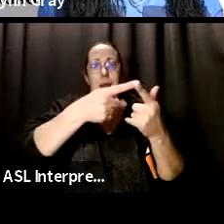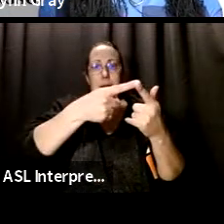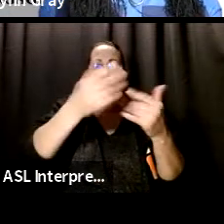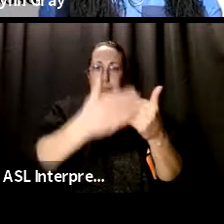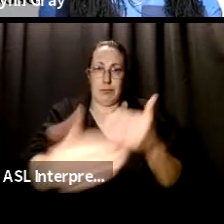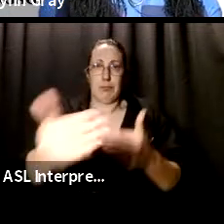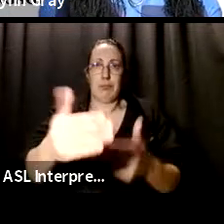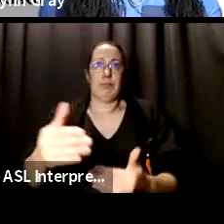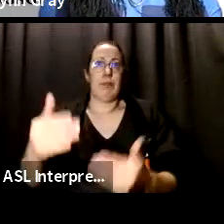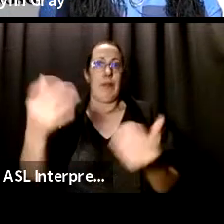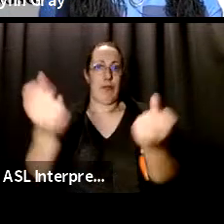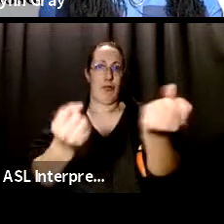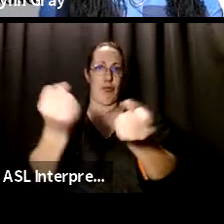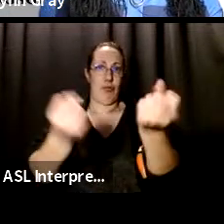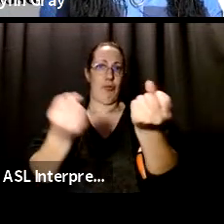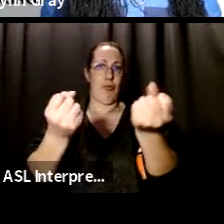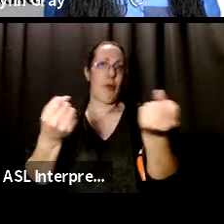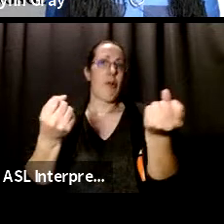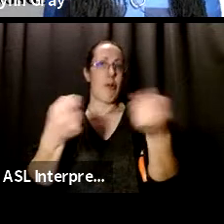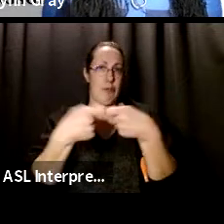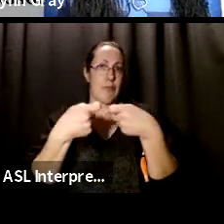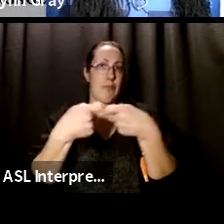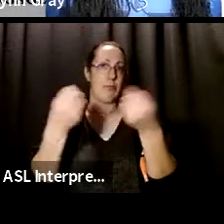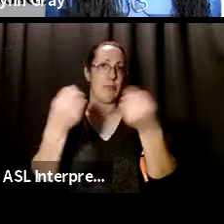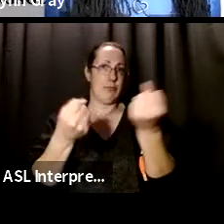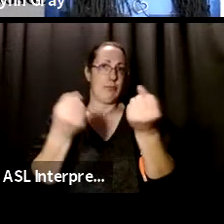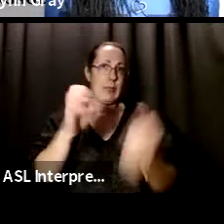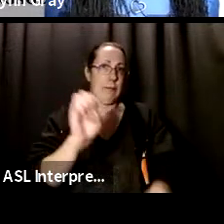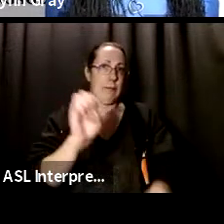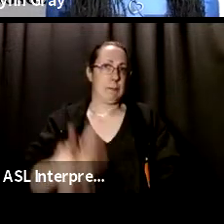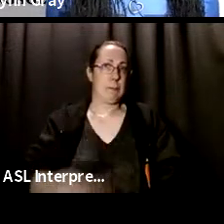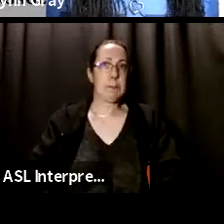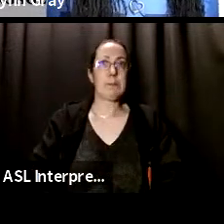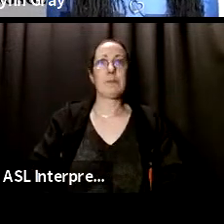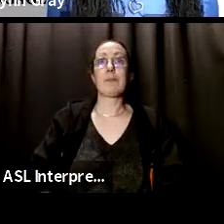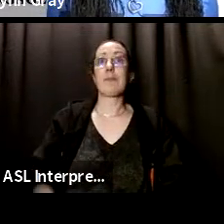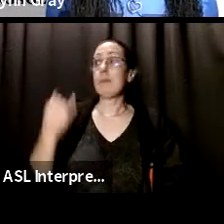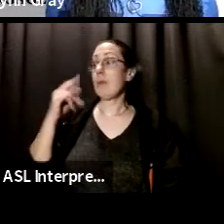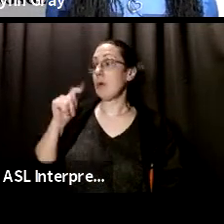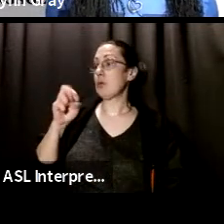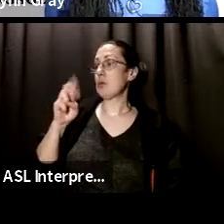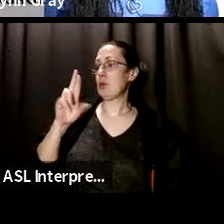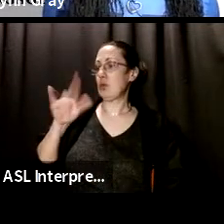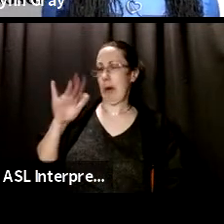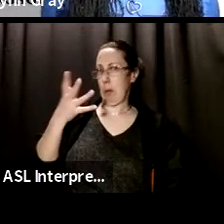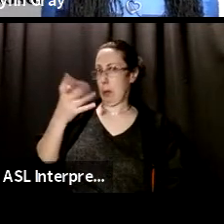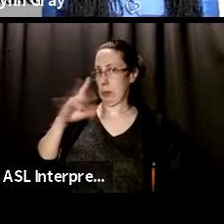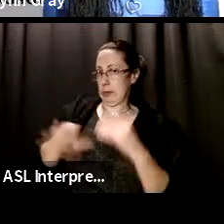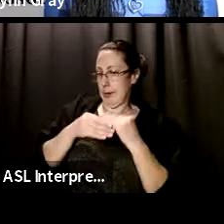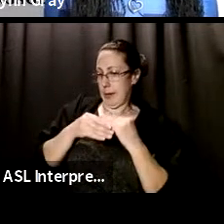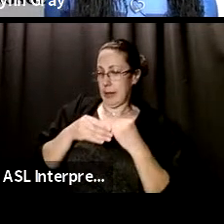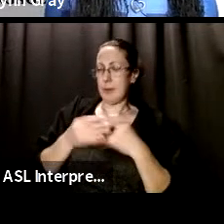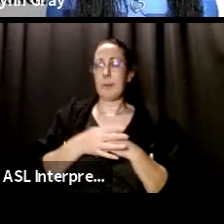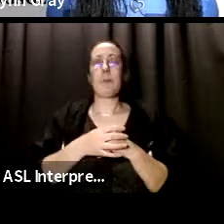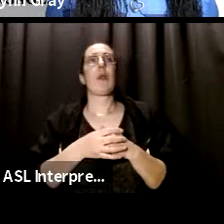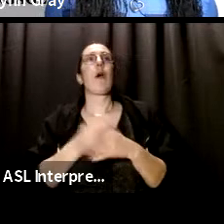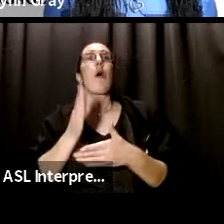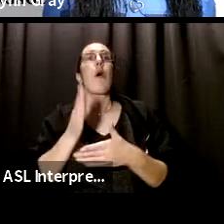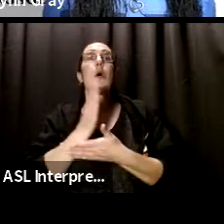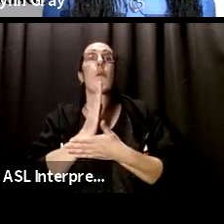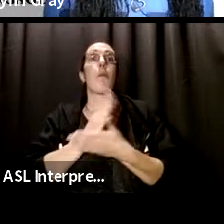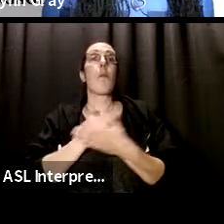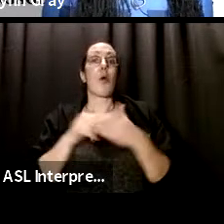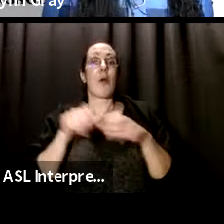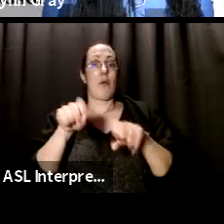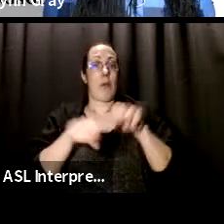If I could add one more thing to what Tara mentioned, as part of the rolling out of the bike